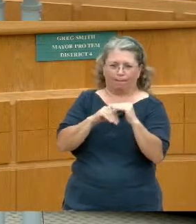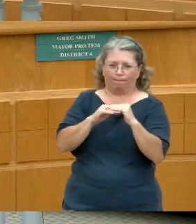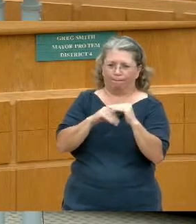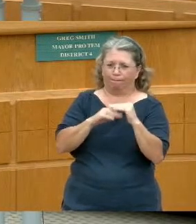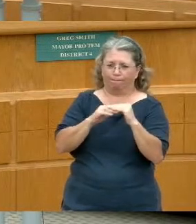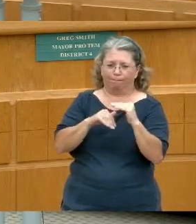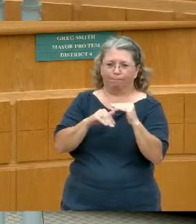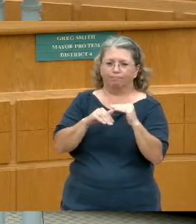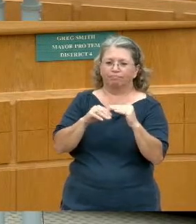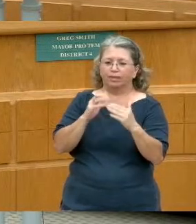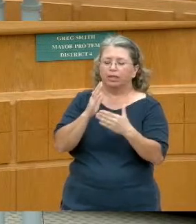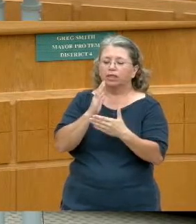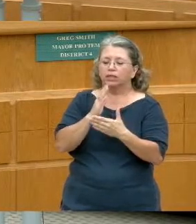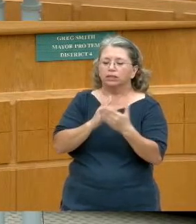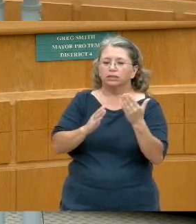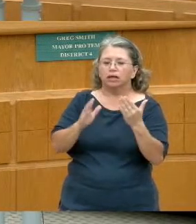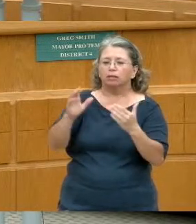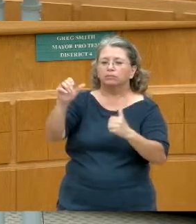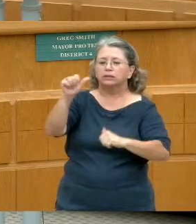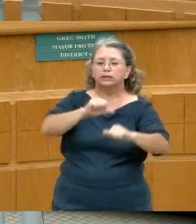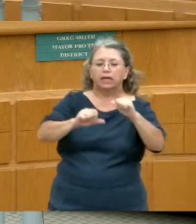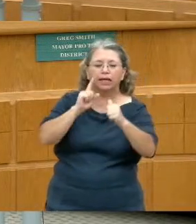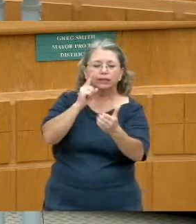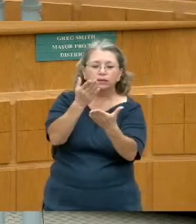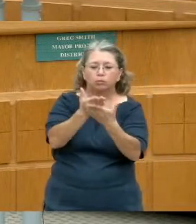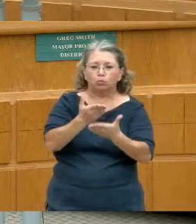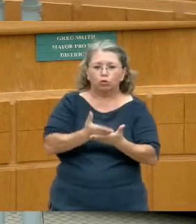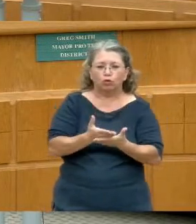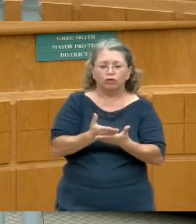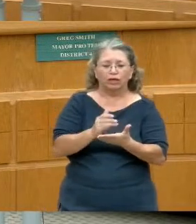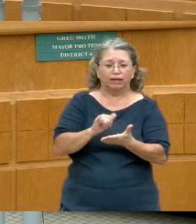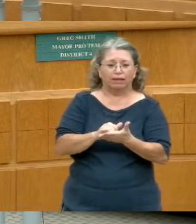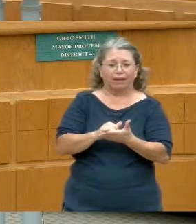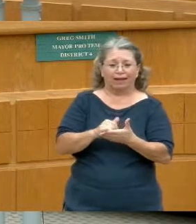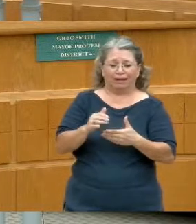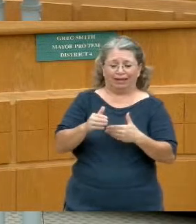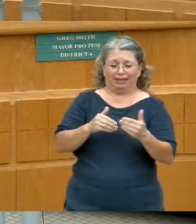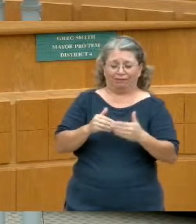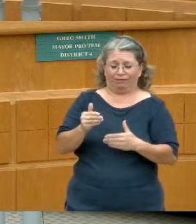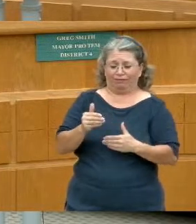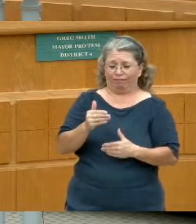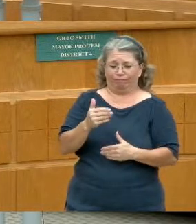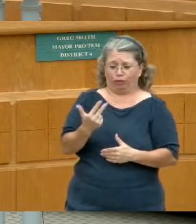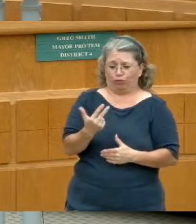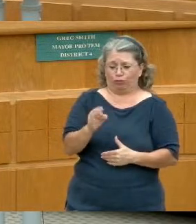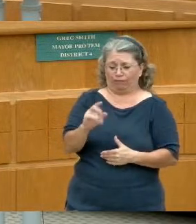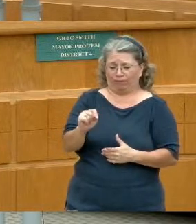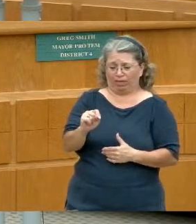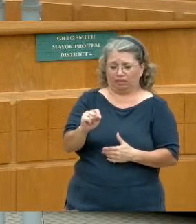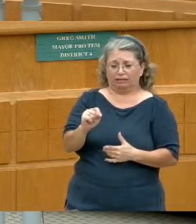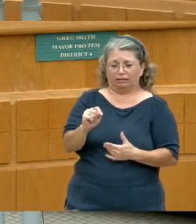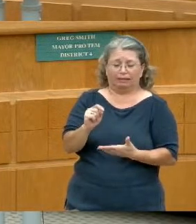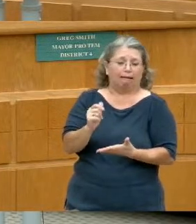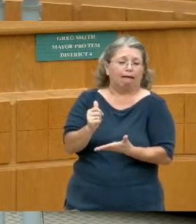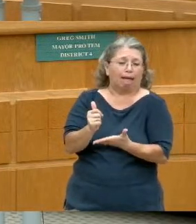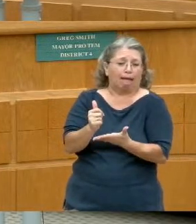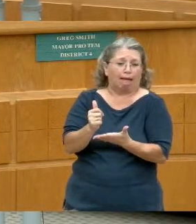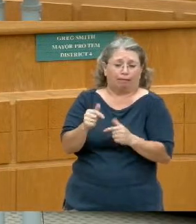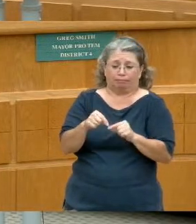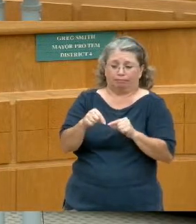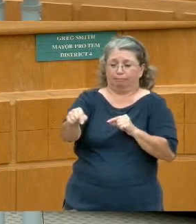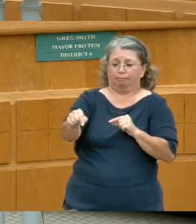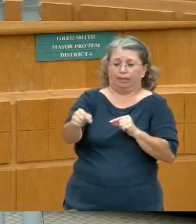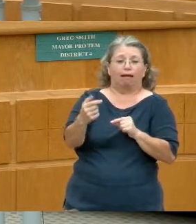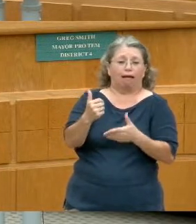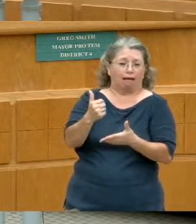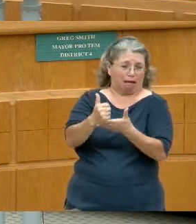scientific publications that came out recently and showed that even if you stay 3 feet away, it's pretty effective at stopping the transmission of COVID-19. If you stay